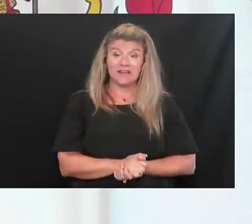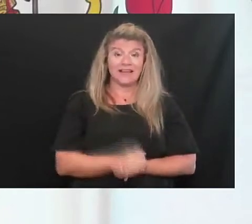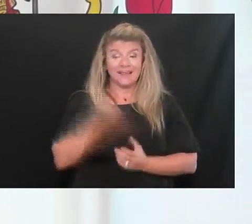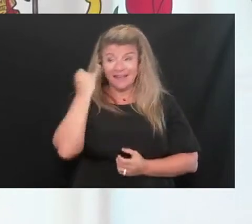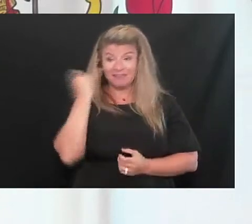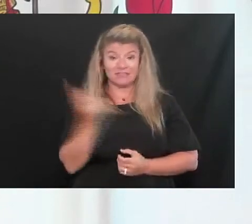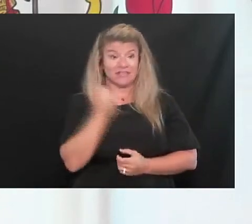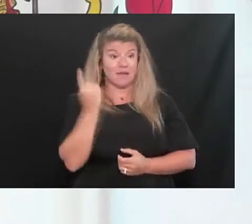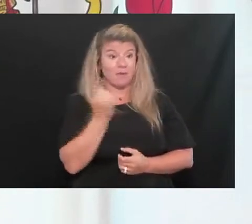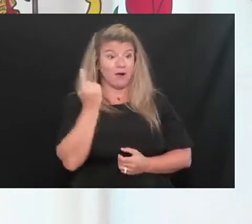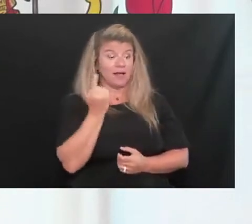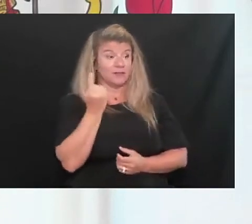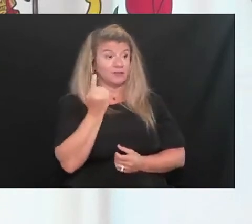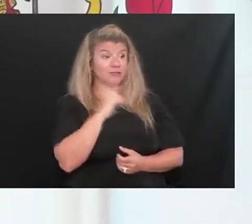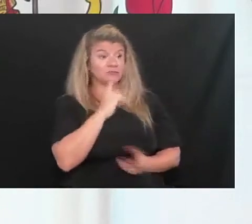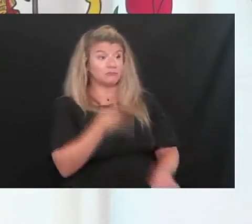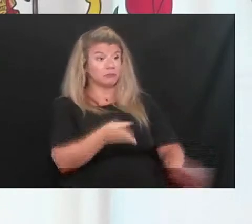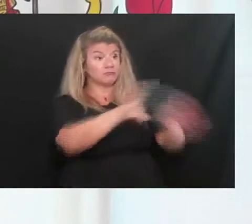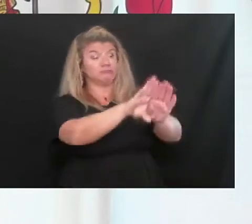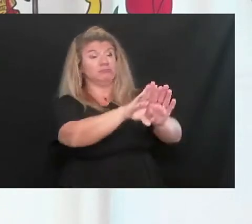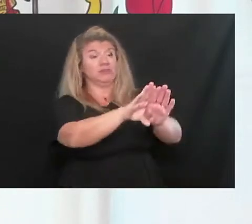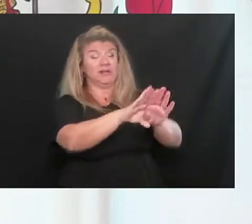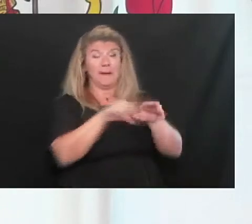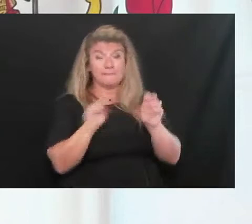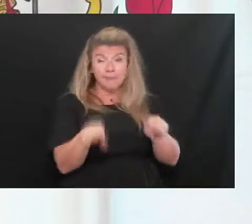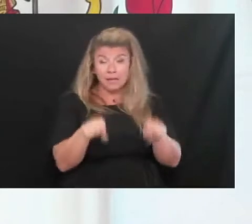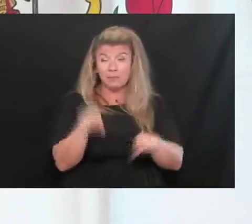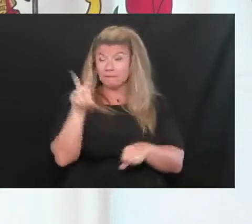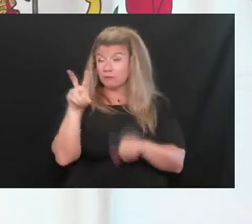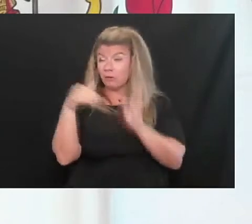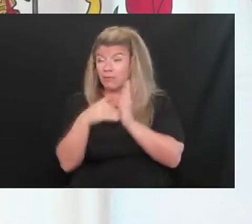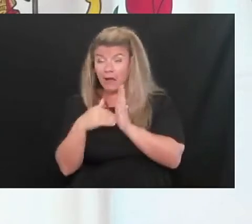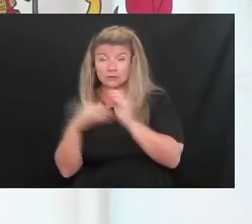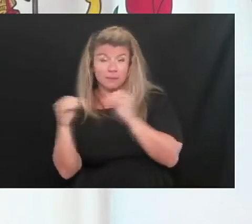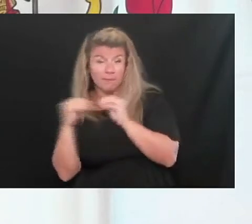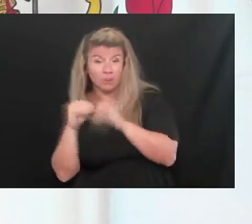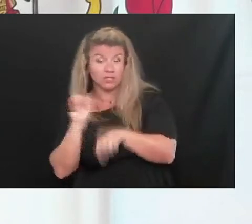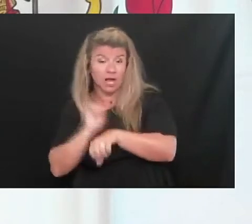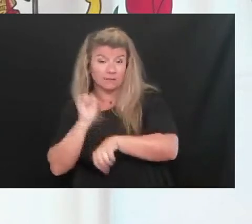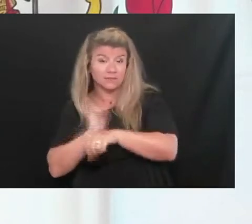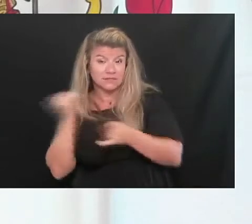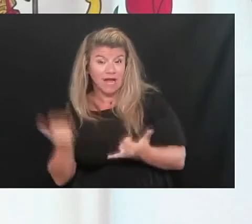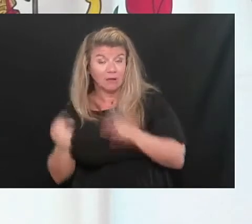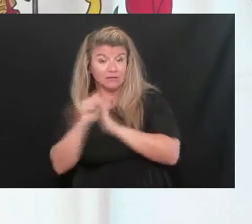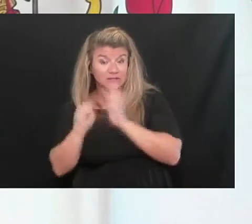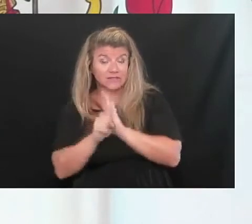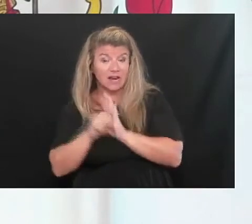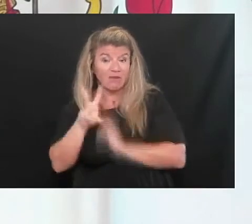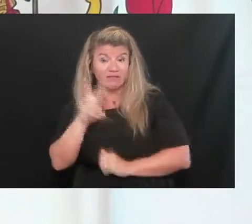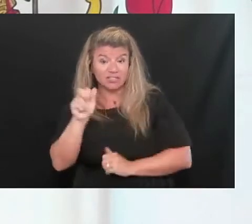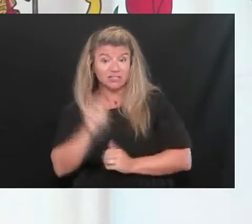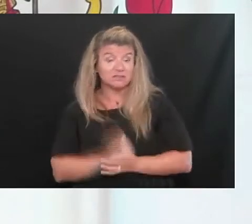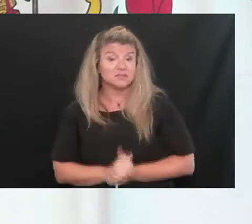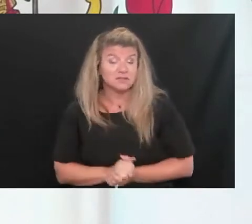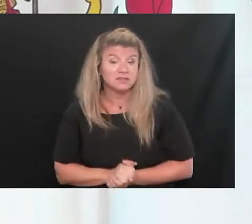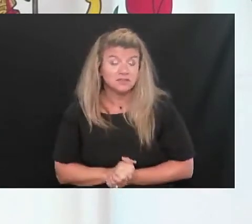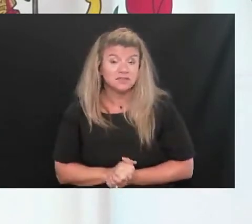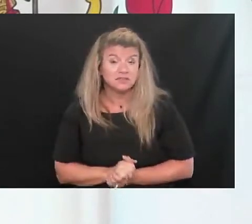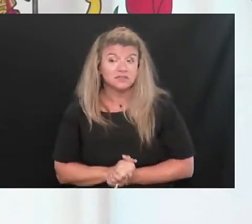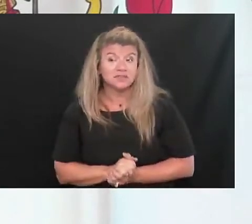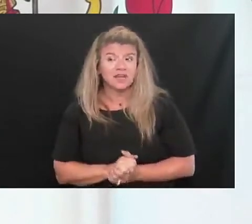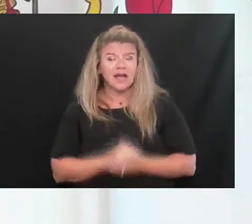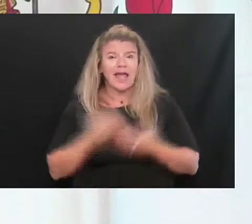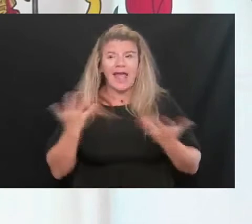from really the possibility of 2,000 plus jobs in the state of West Virginia, and just